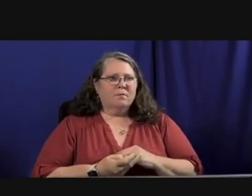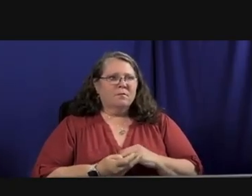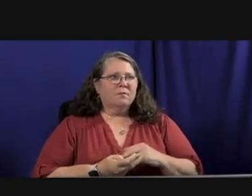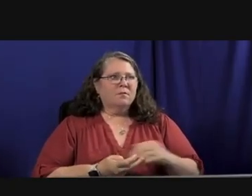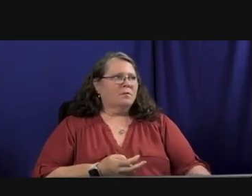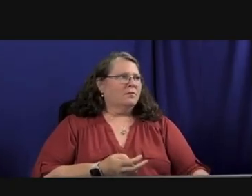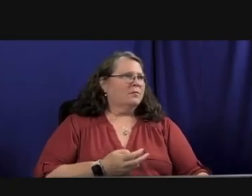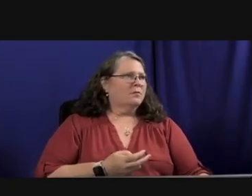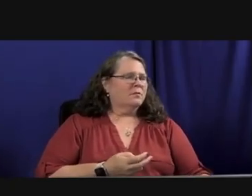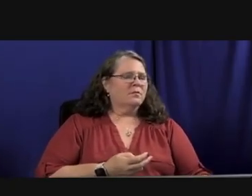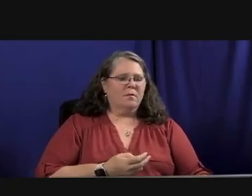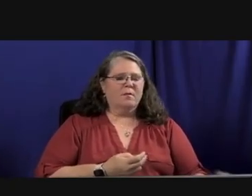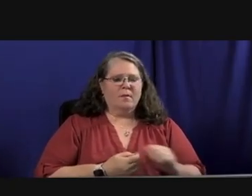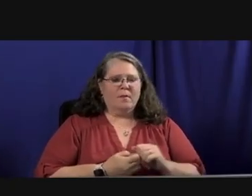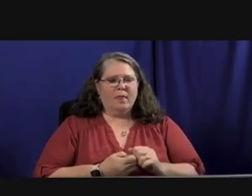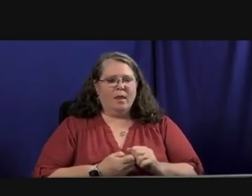affection.